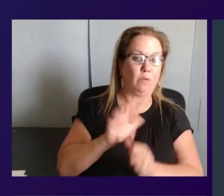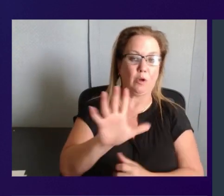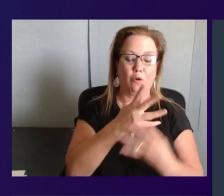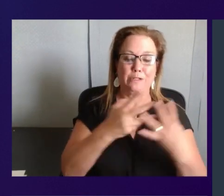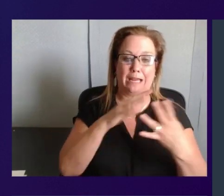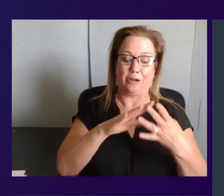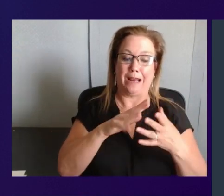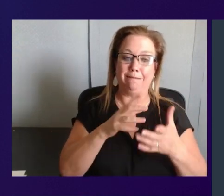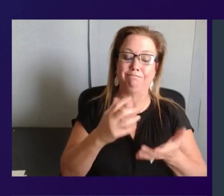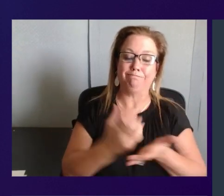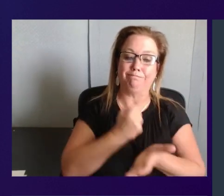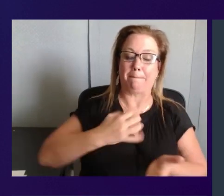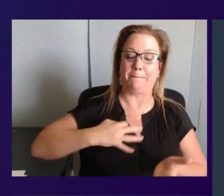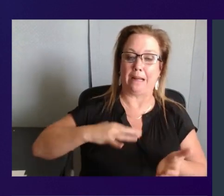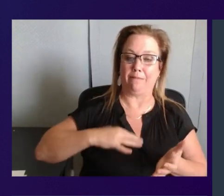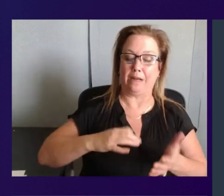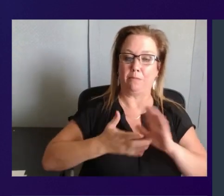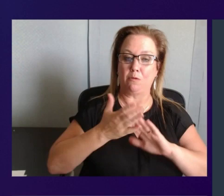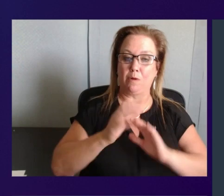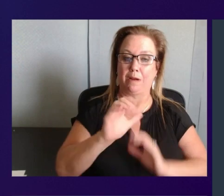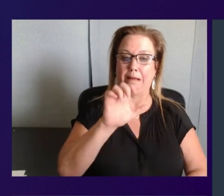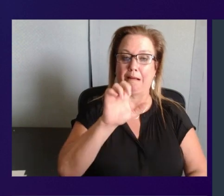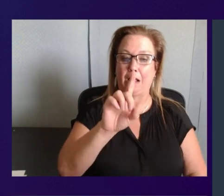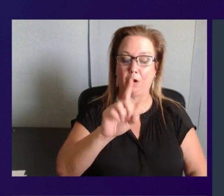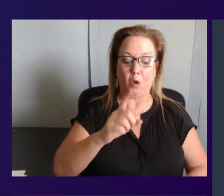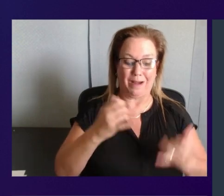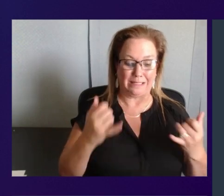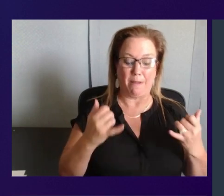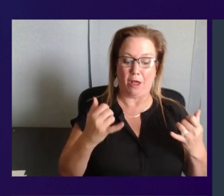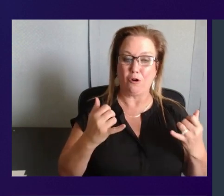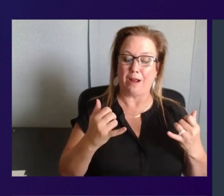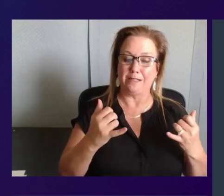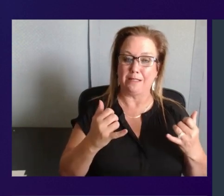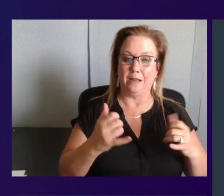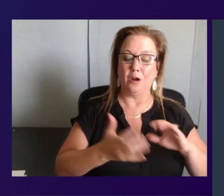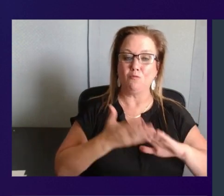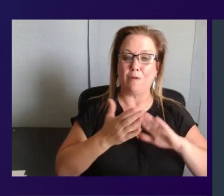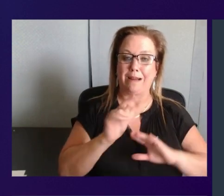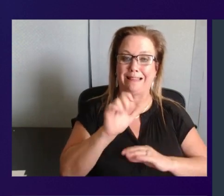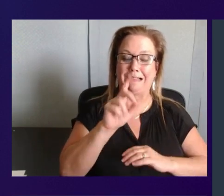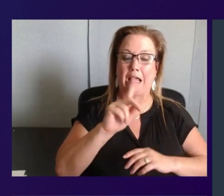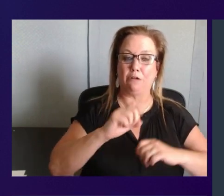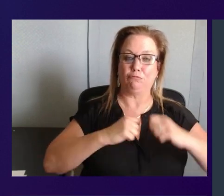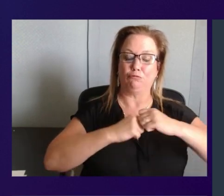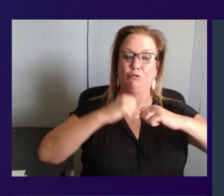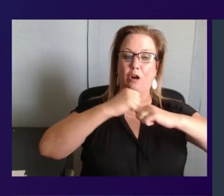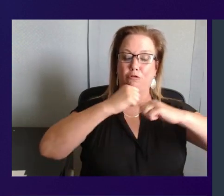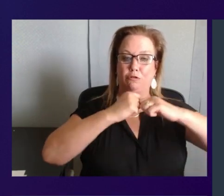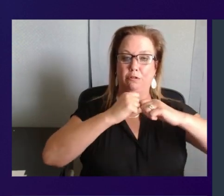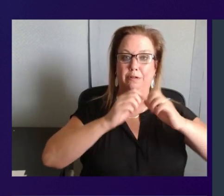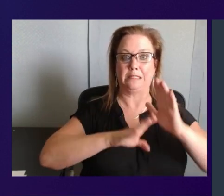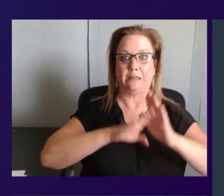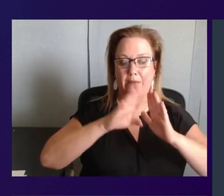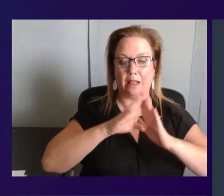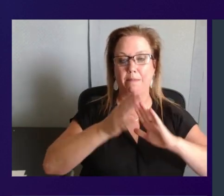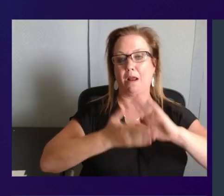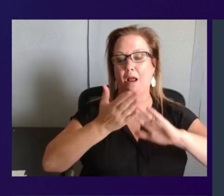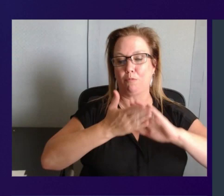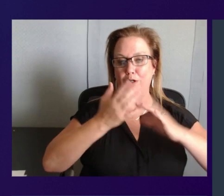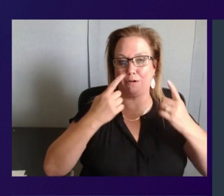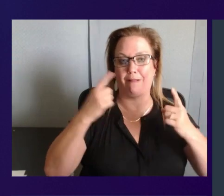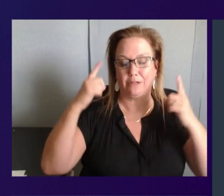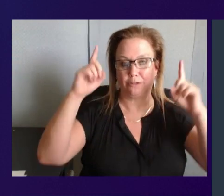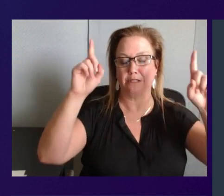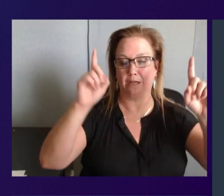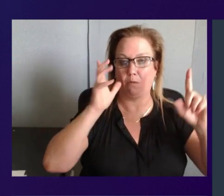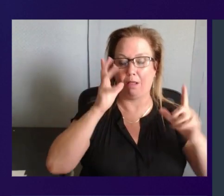running in the AWS cloud. Once modernized, running Elastic Cloud infrastructure results in further development and operational efficiency,